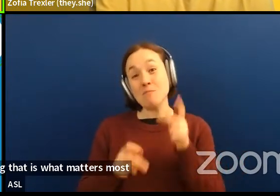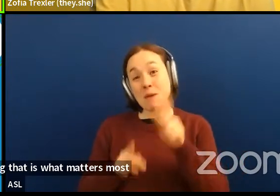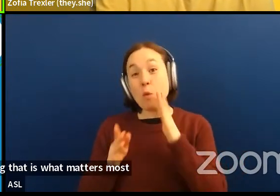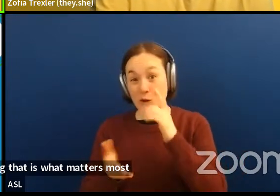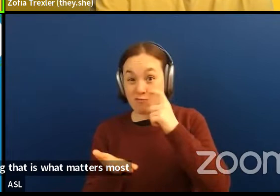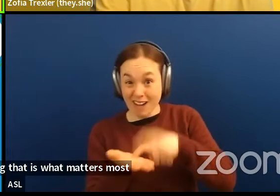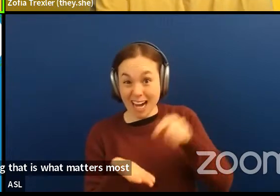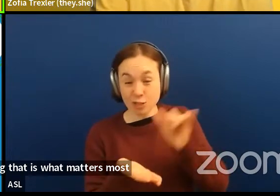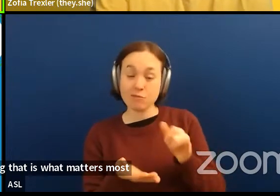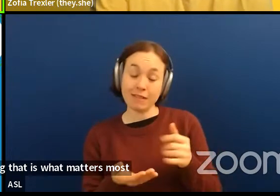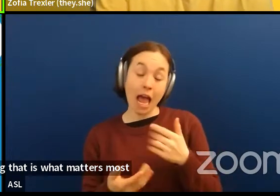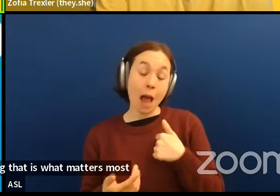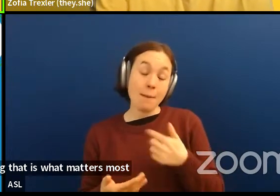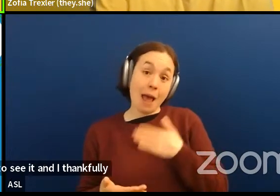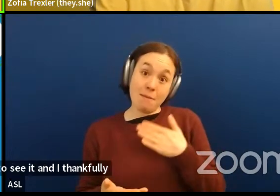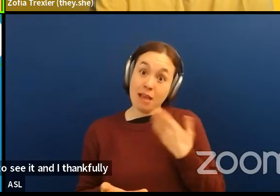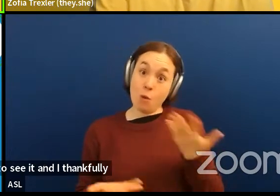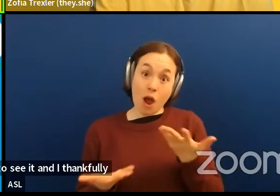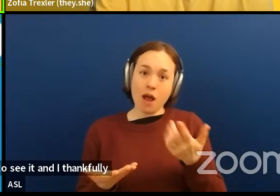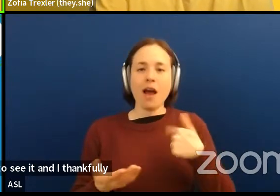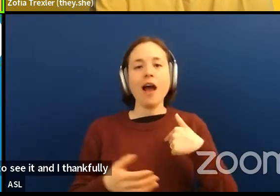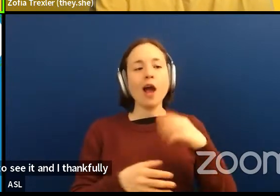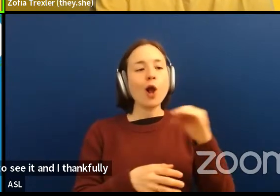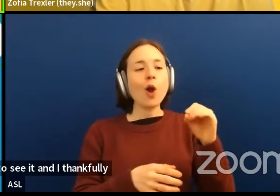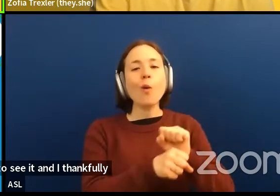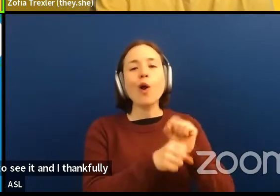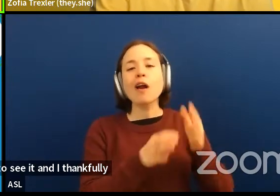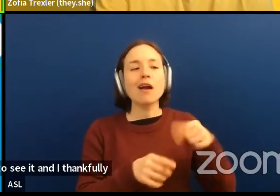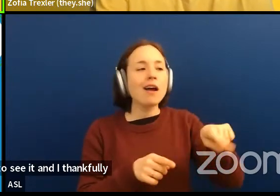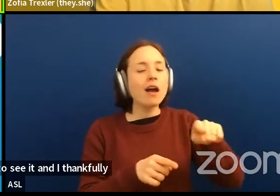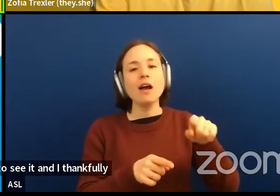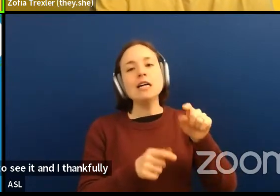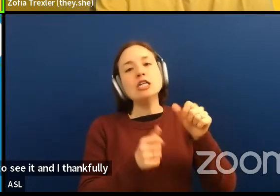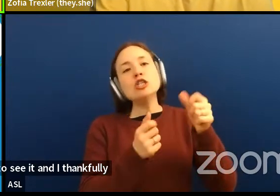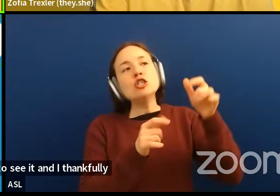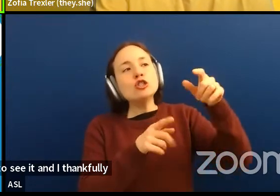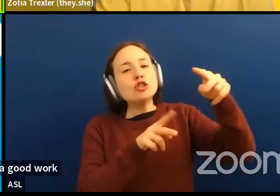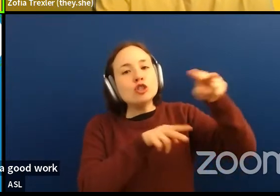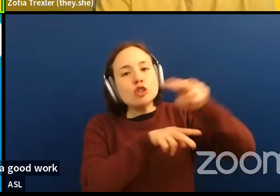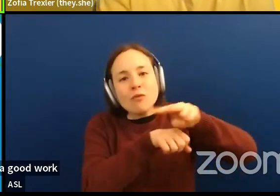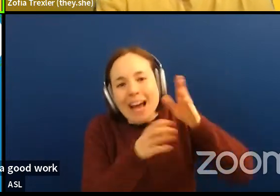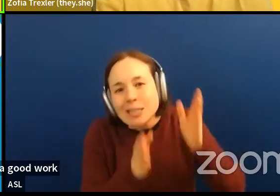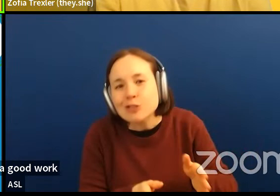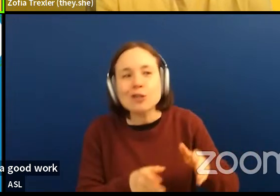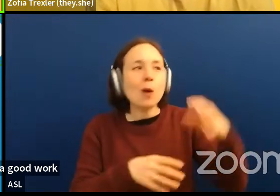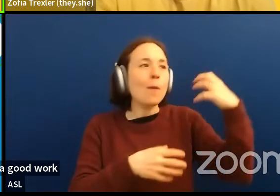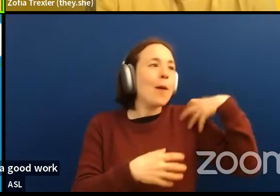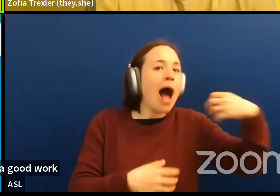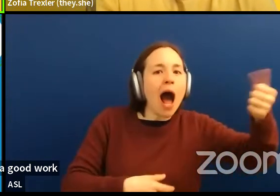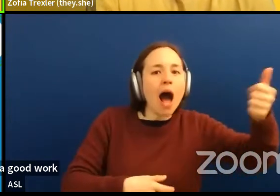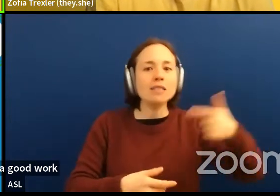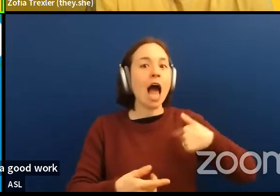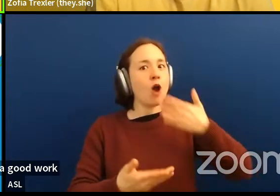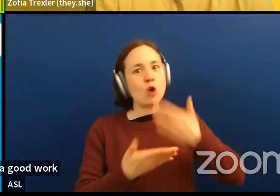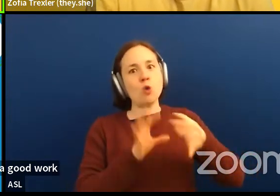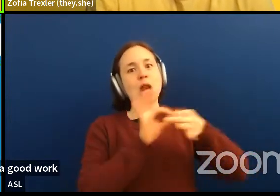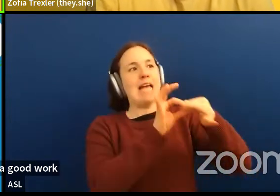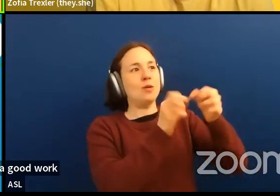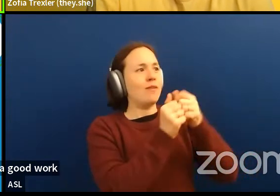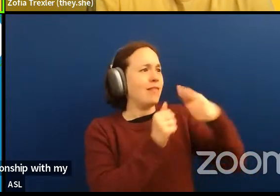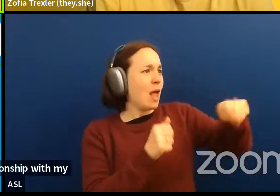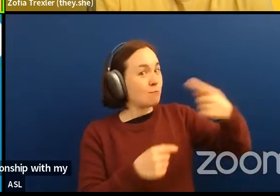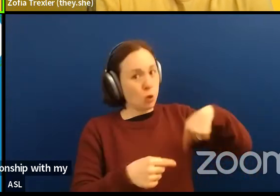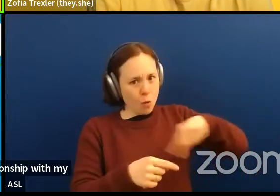working relationship with my coworkers, supervisor, bosses, etc. That we have come to